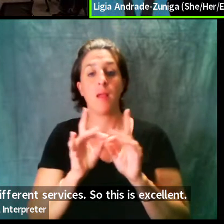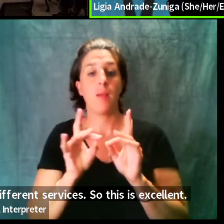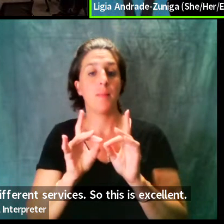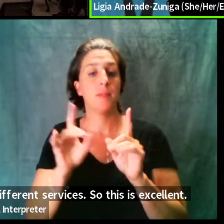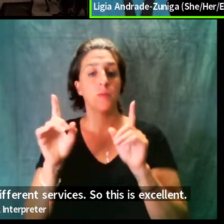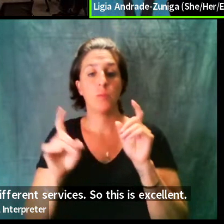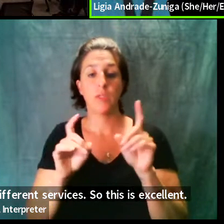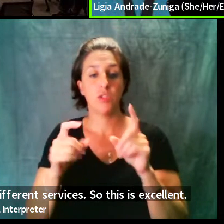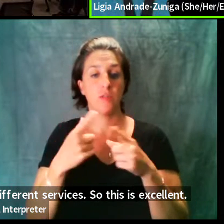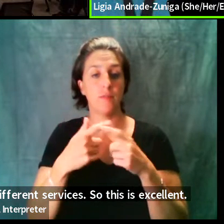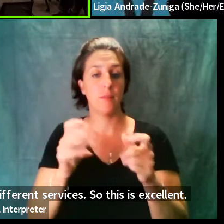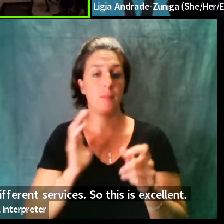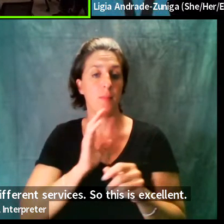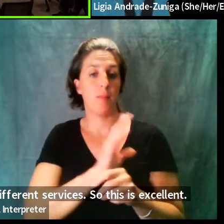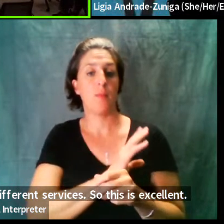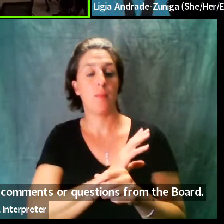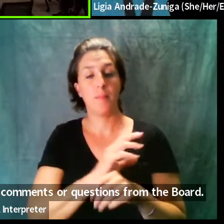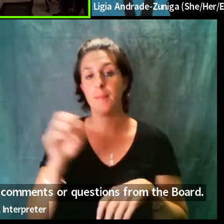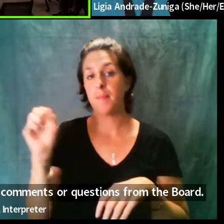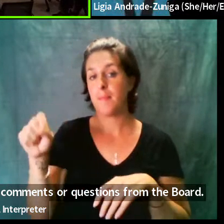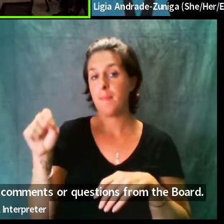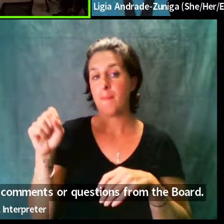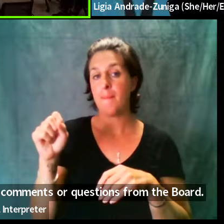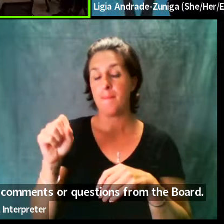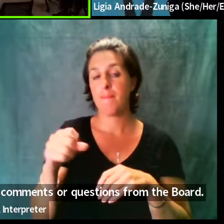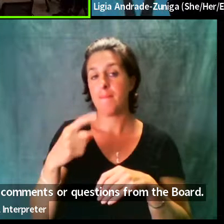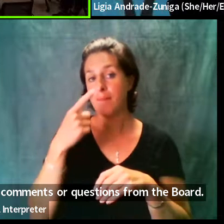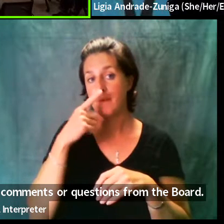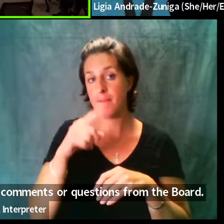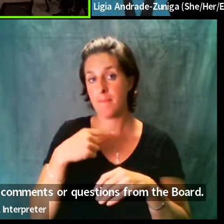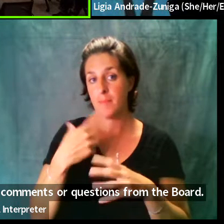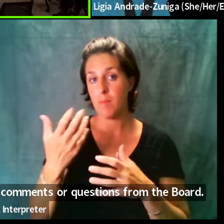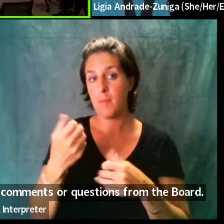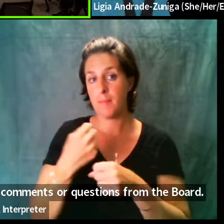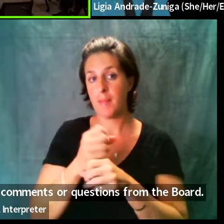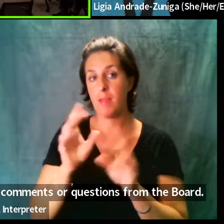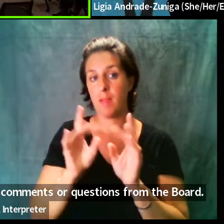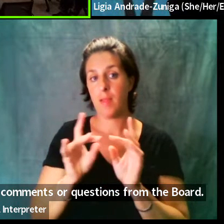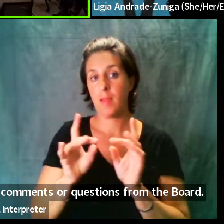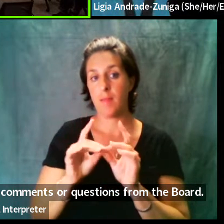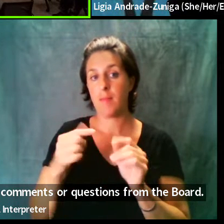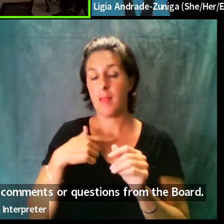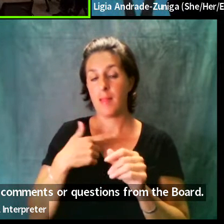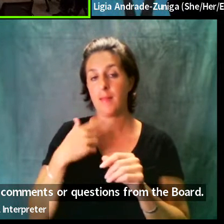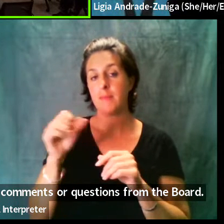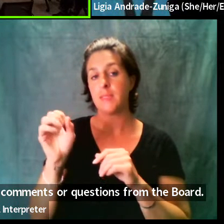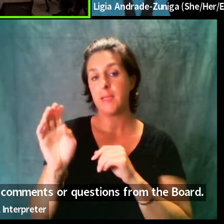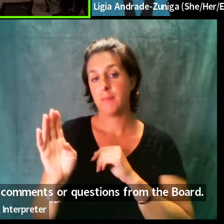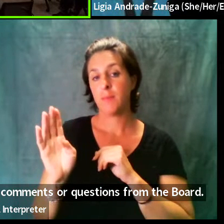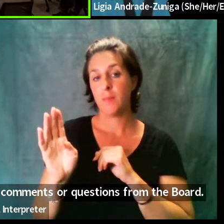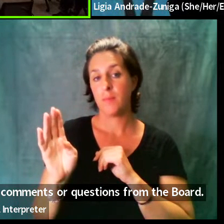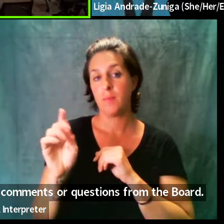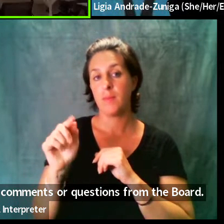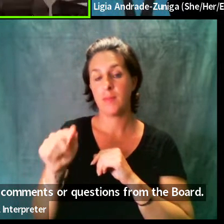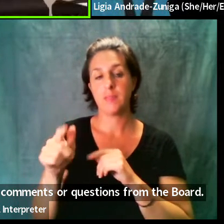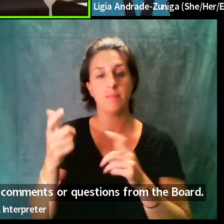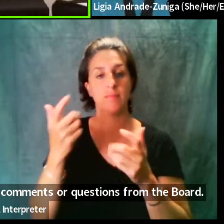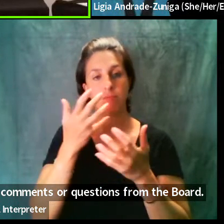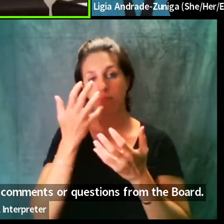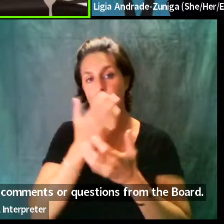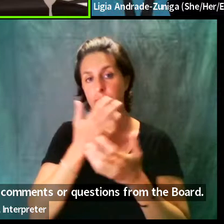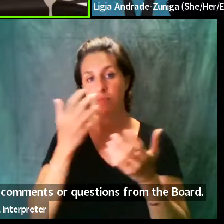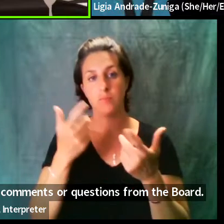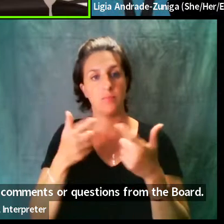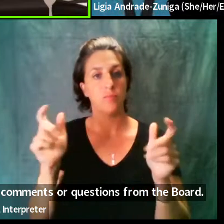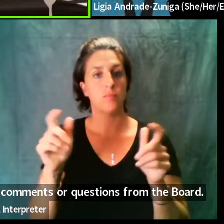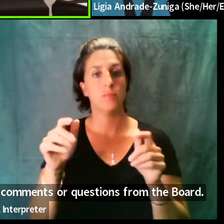board? Yes, if I could, I would just like to make a comment that I live in San Bruno and this is a tremendous way to support